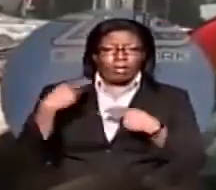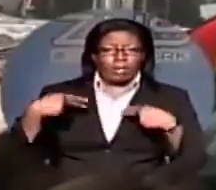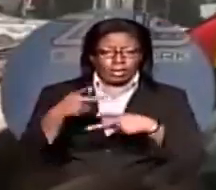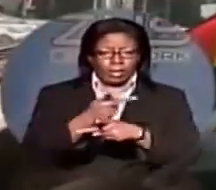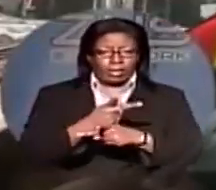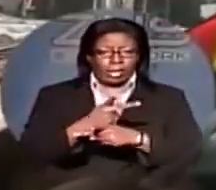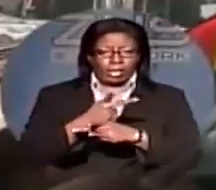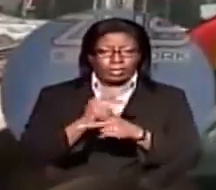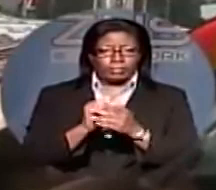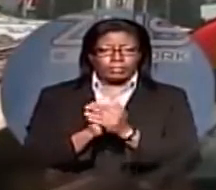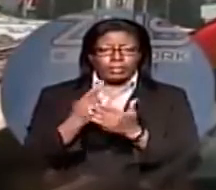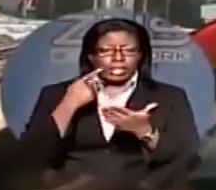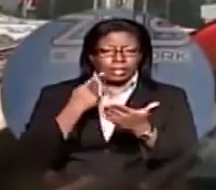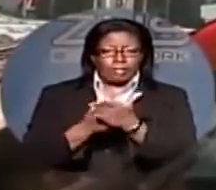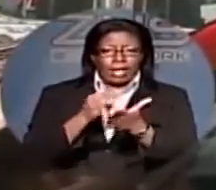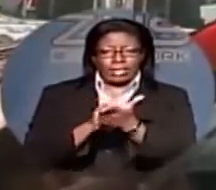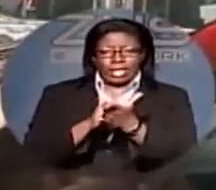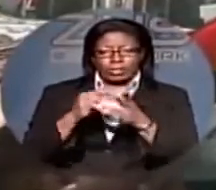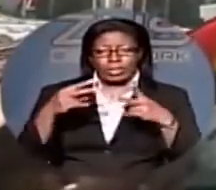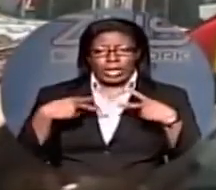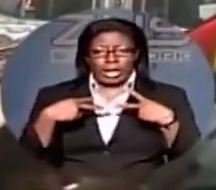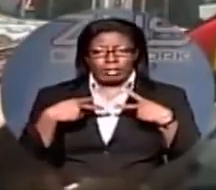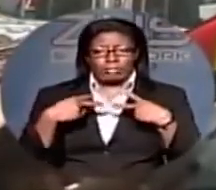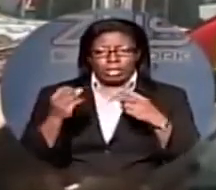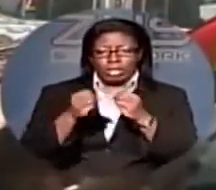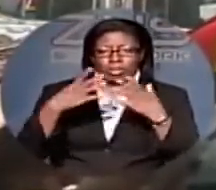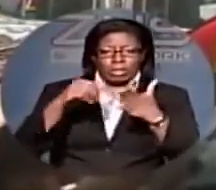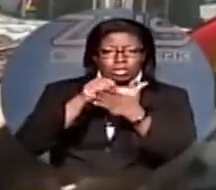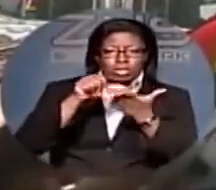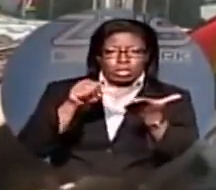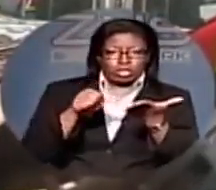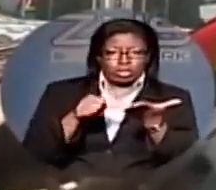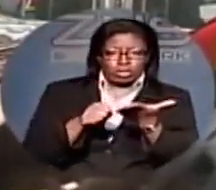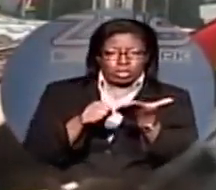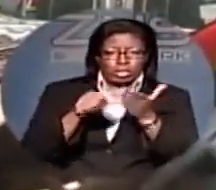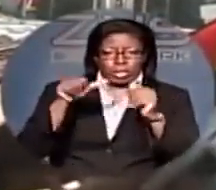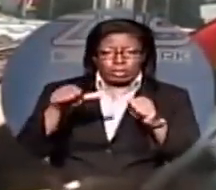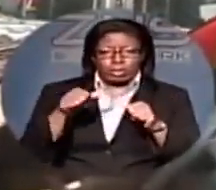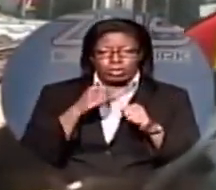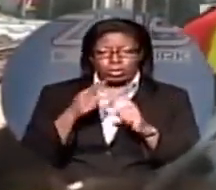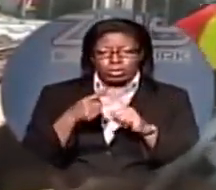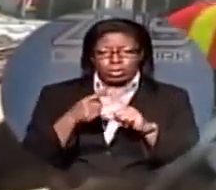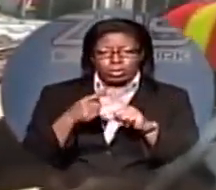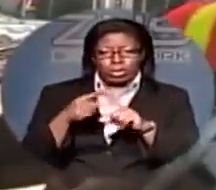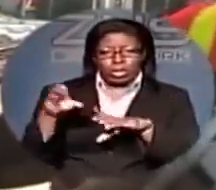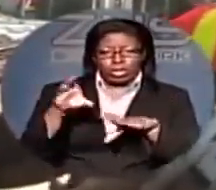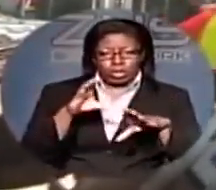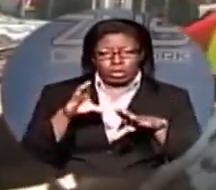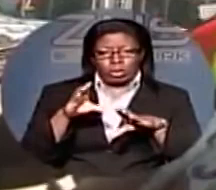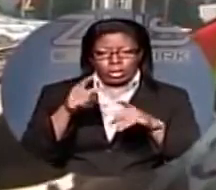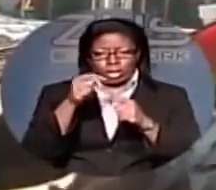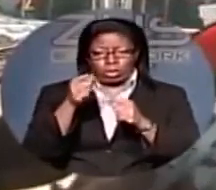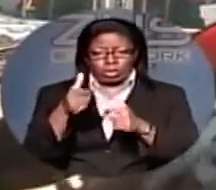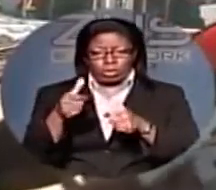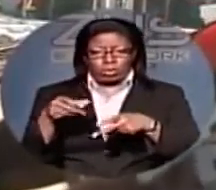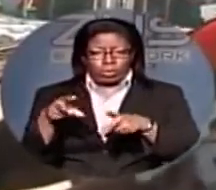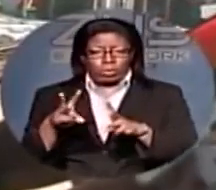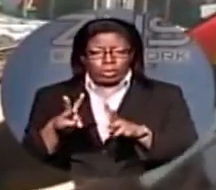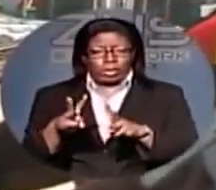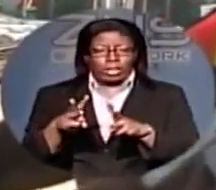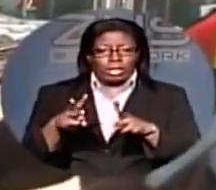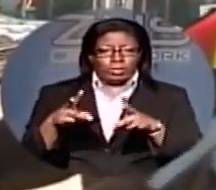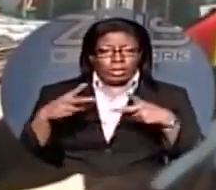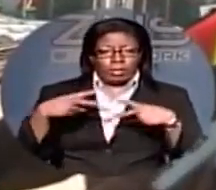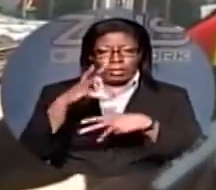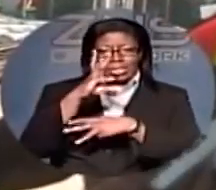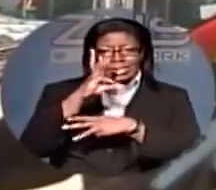fact that we have many surgeries that we are unable to accommodate in a timely manner, and the fact that we are going to have 6